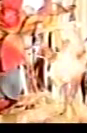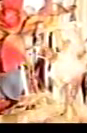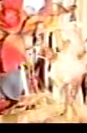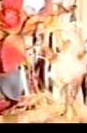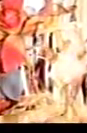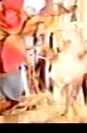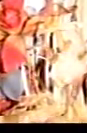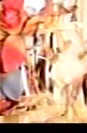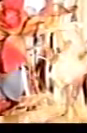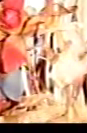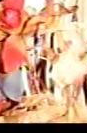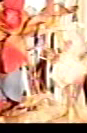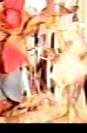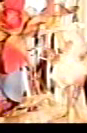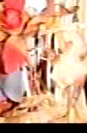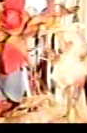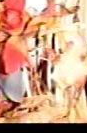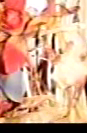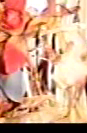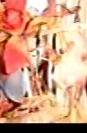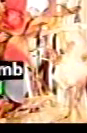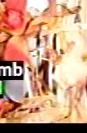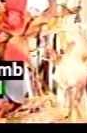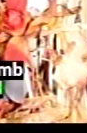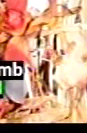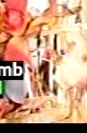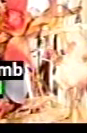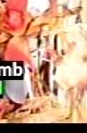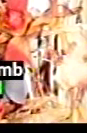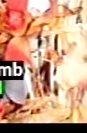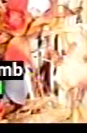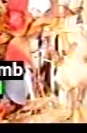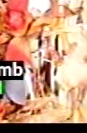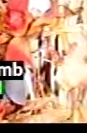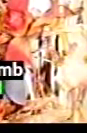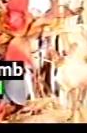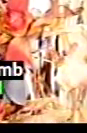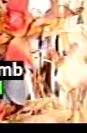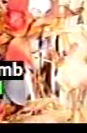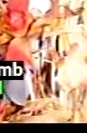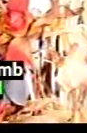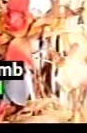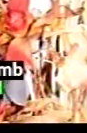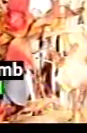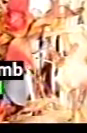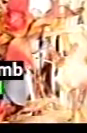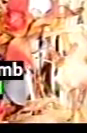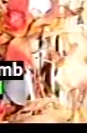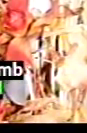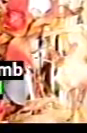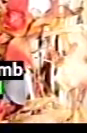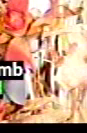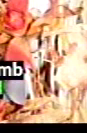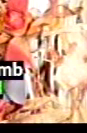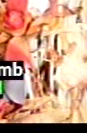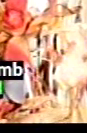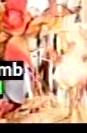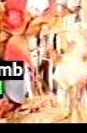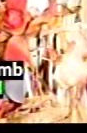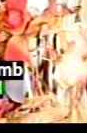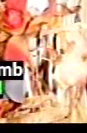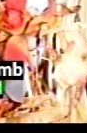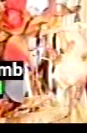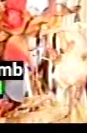gold, yes, than much fine gold, sweeter also than honey and the